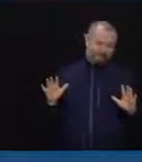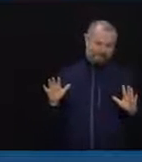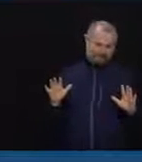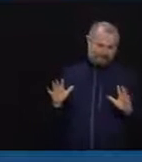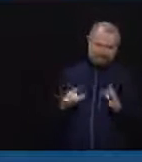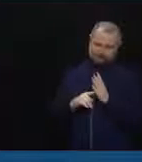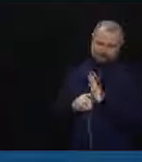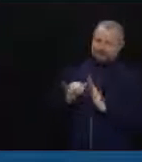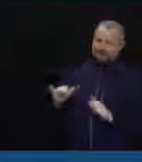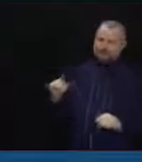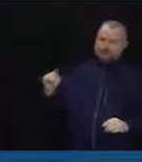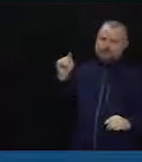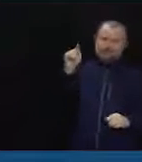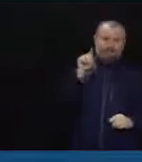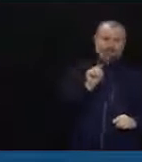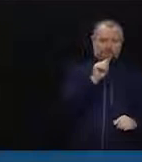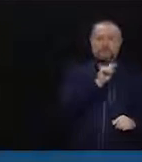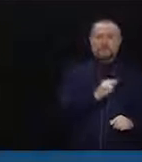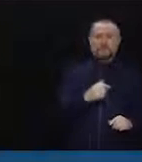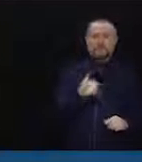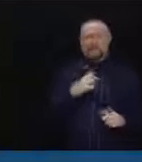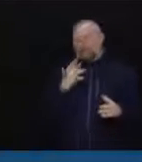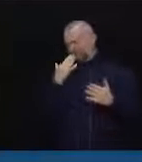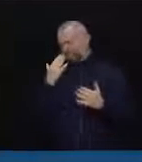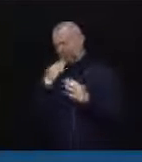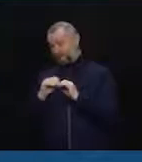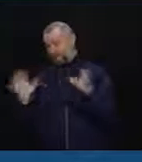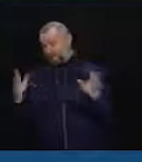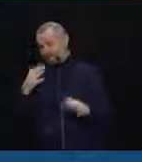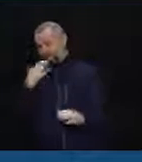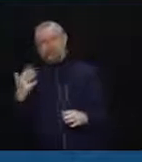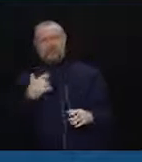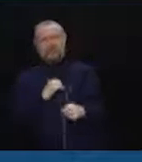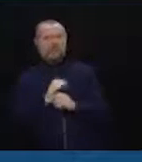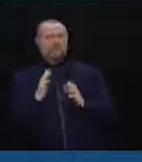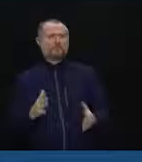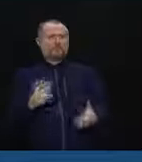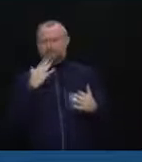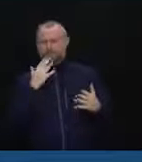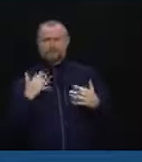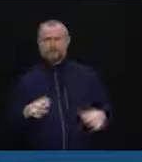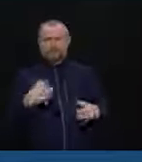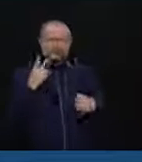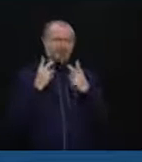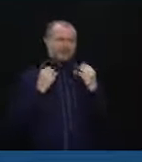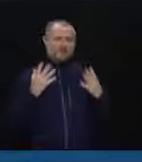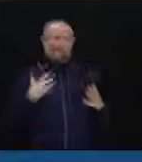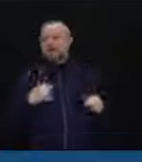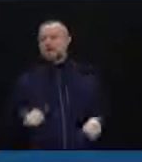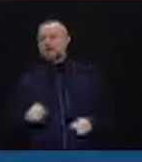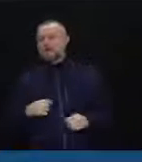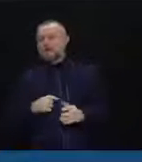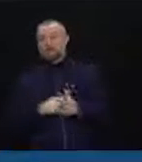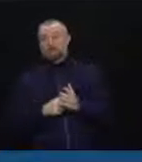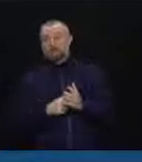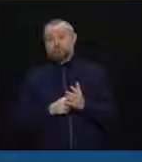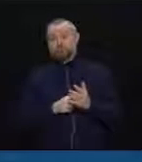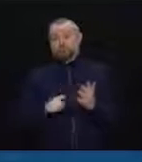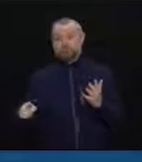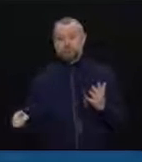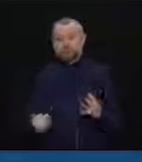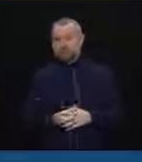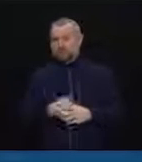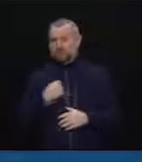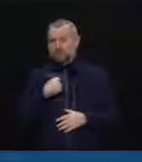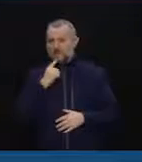what they continue to do. I try to go out and visit as many as I can and say thank you, but that rings hollow sometimes when they're just feeling like they're in